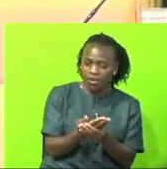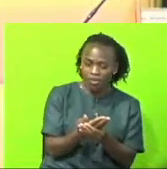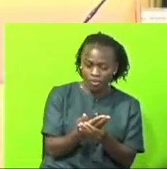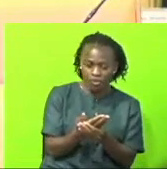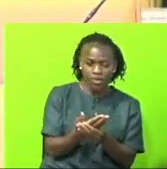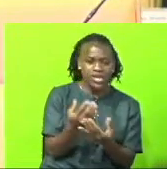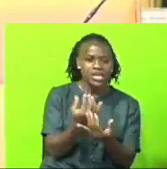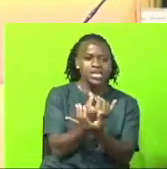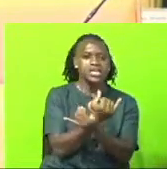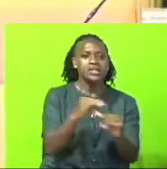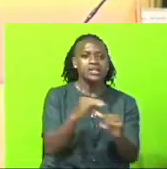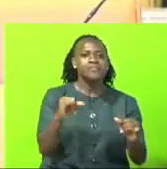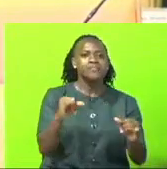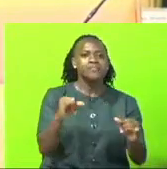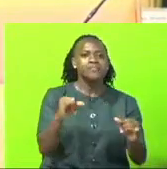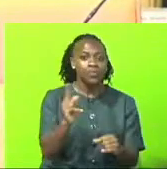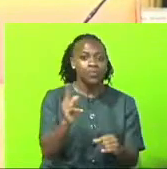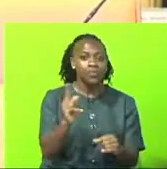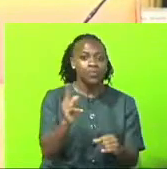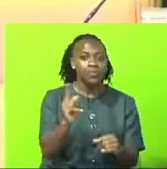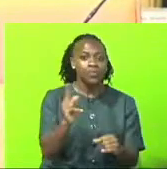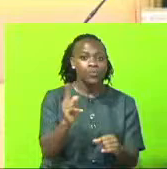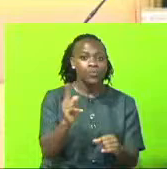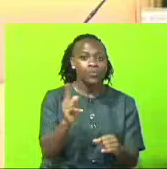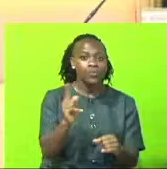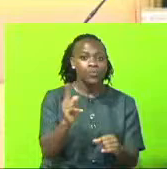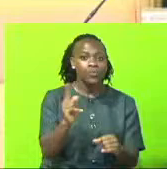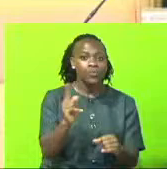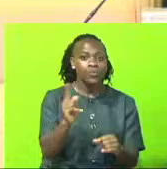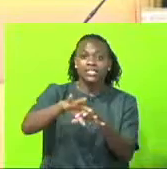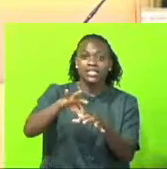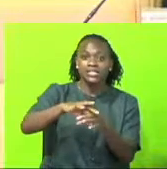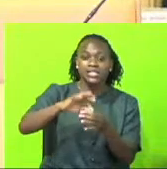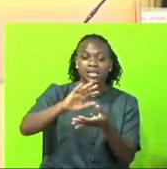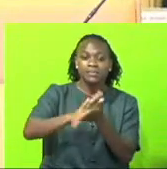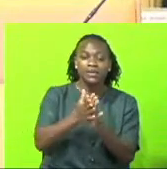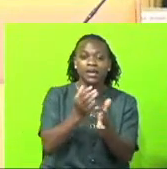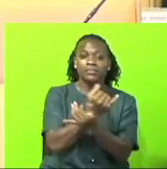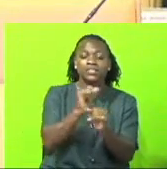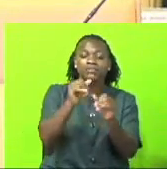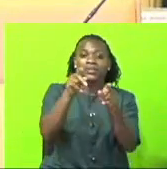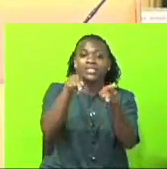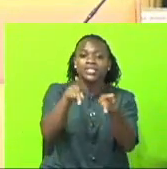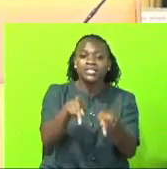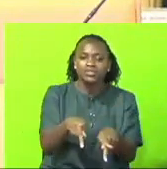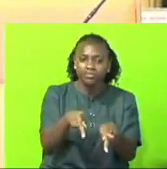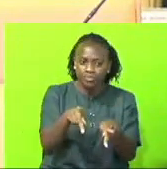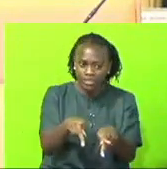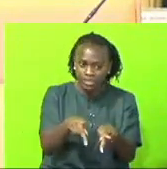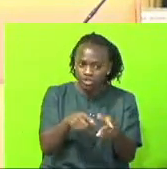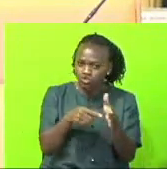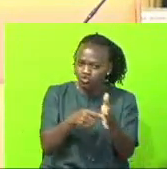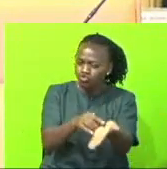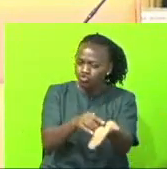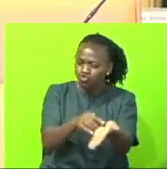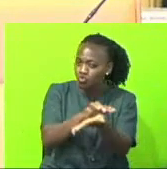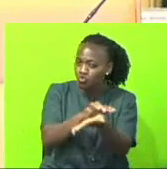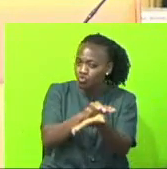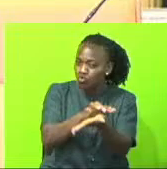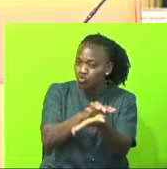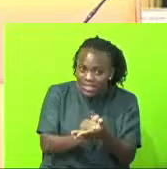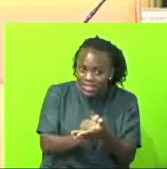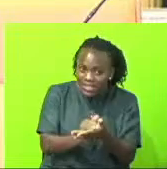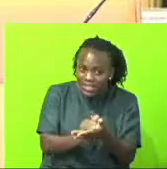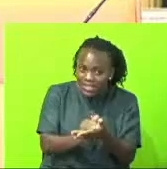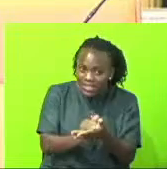Commission to contest the next election as an independent candidate, it shows clearly that he seeks to leave